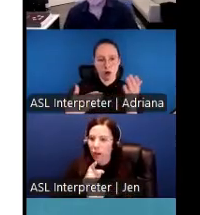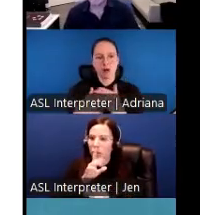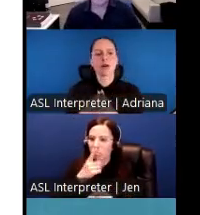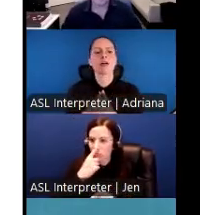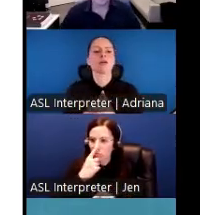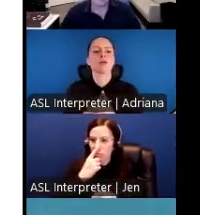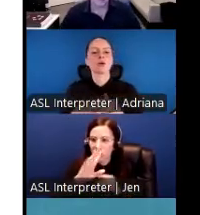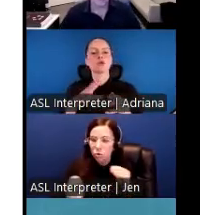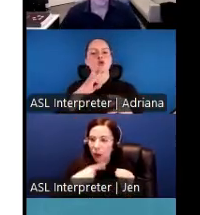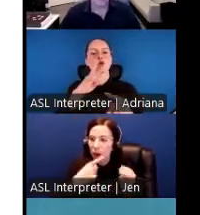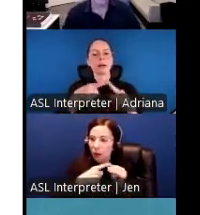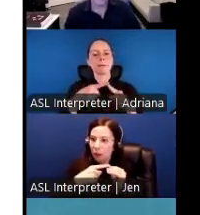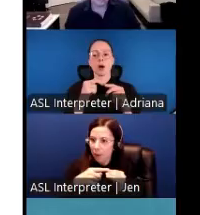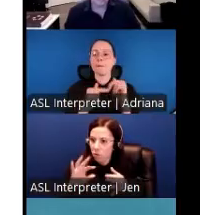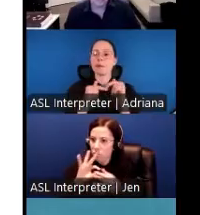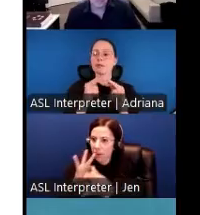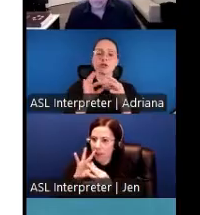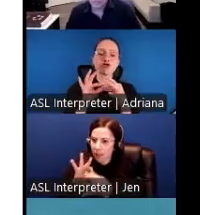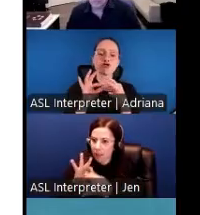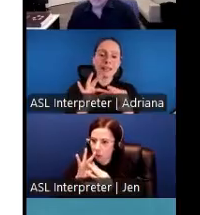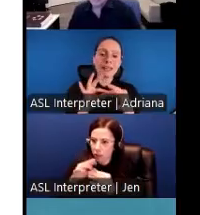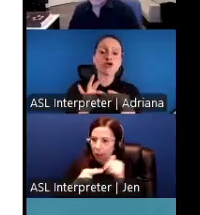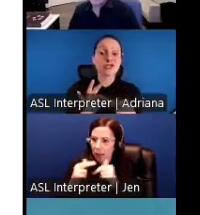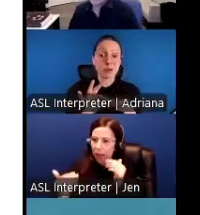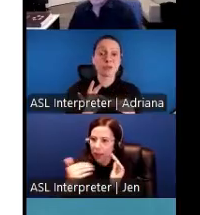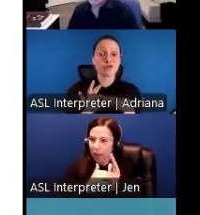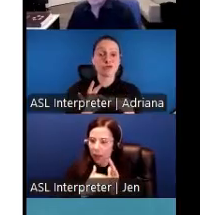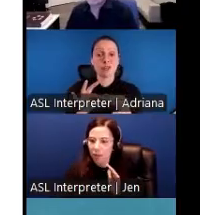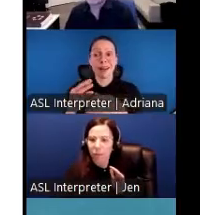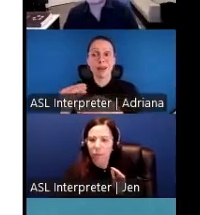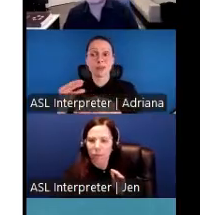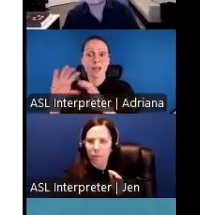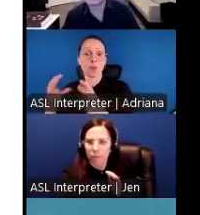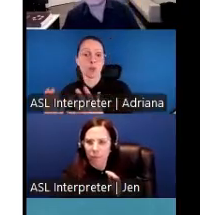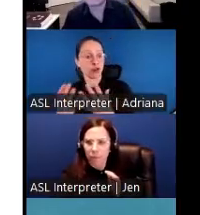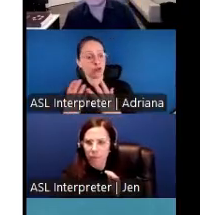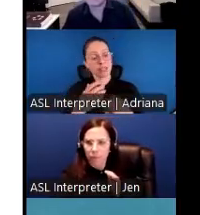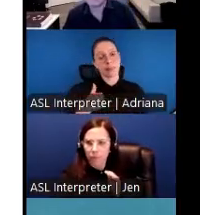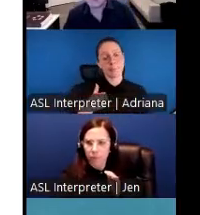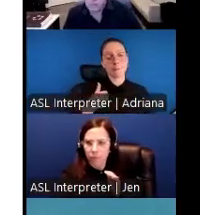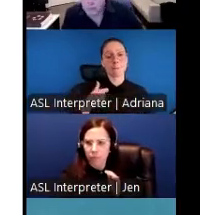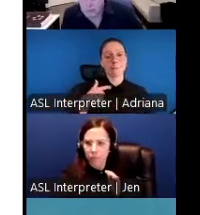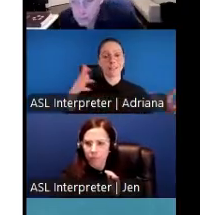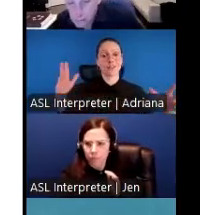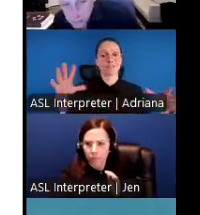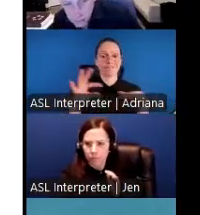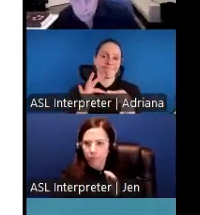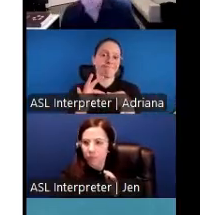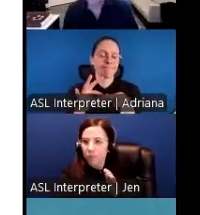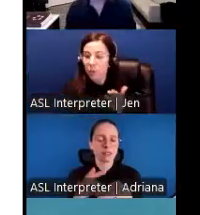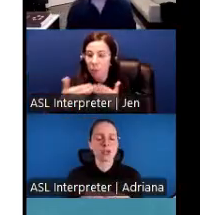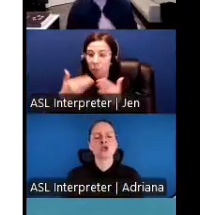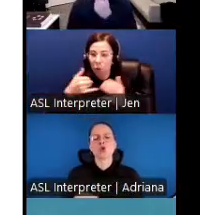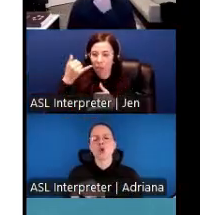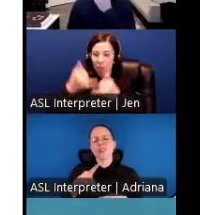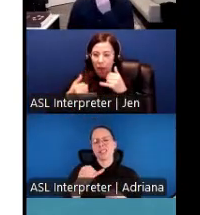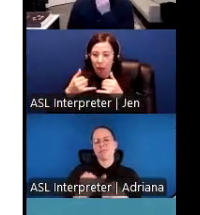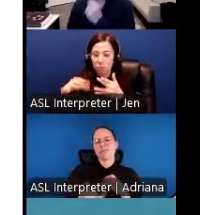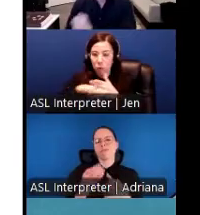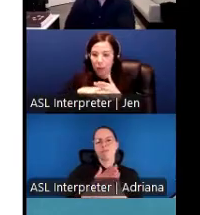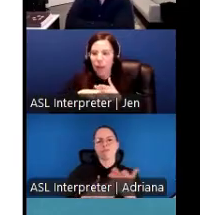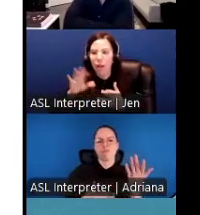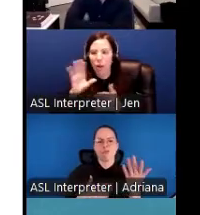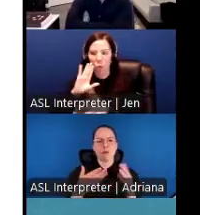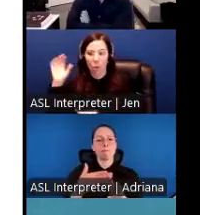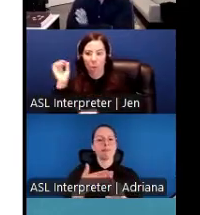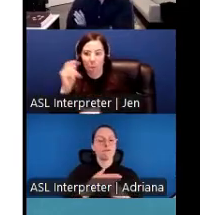building relationships. So let's do this last component piece before our final break. And when we come back from break, we're